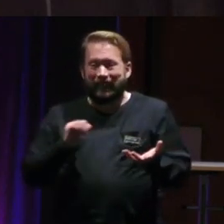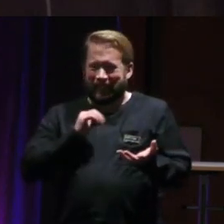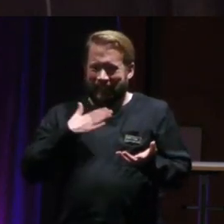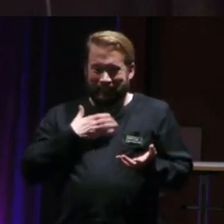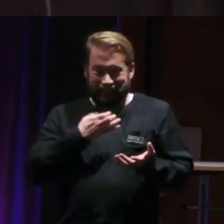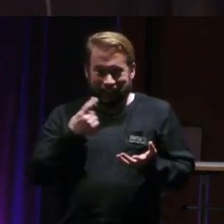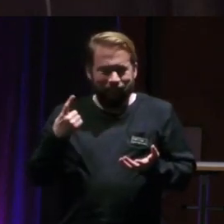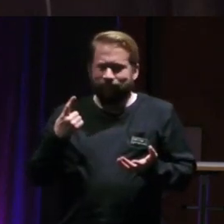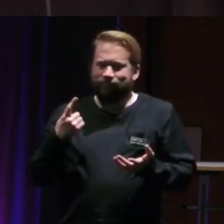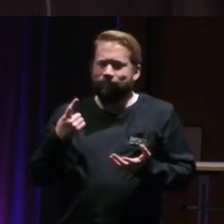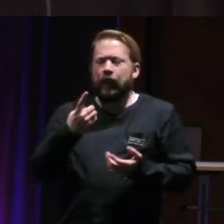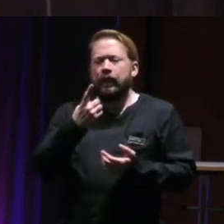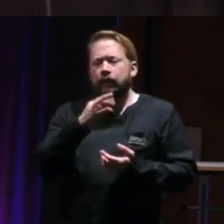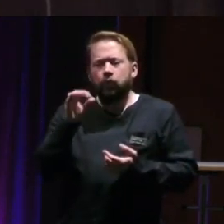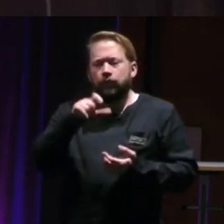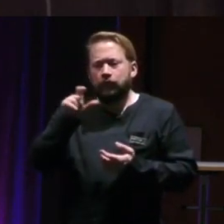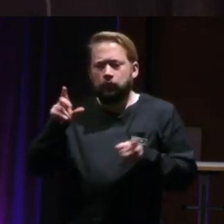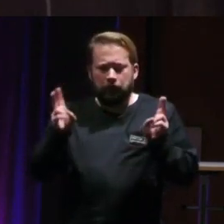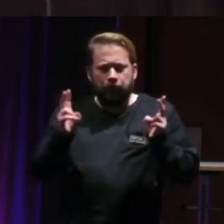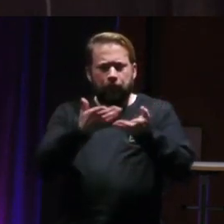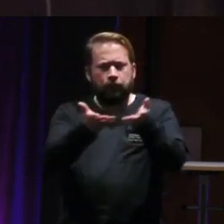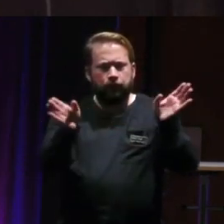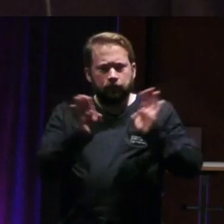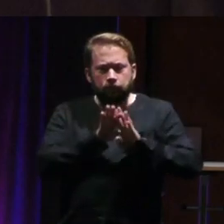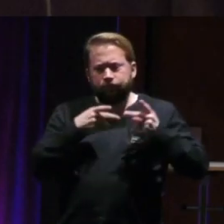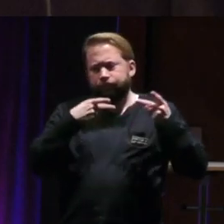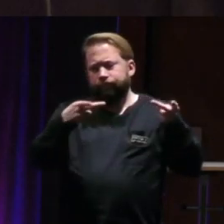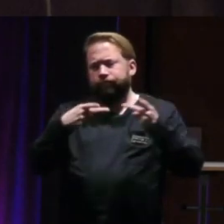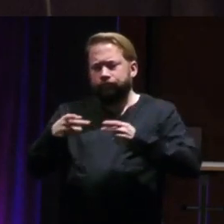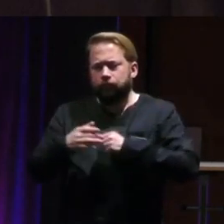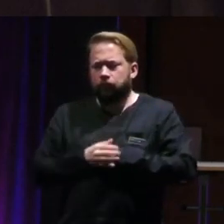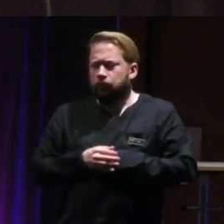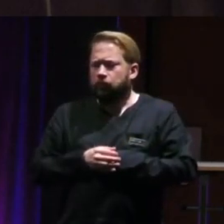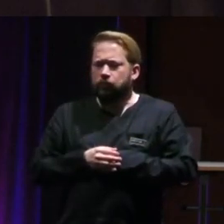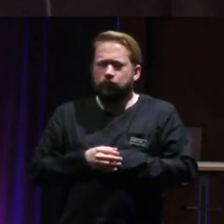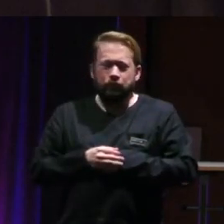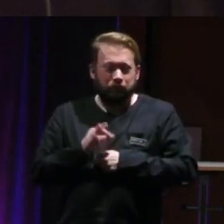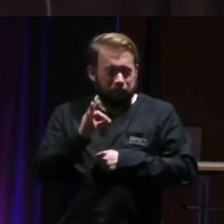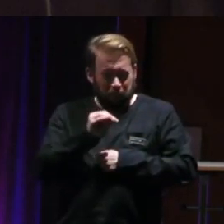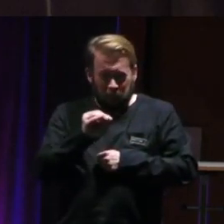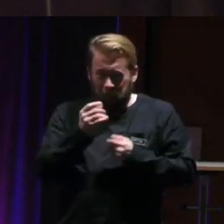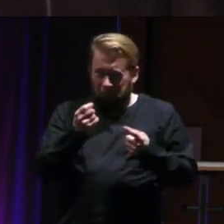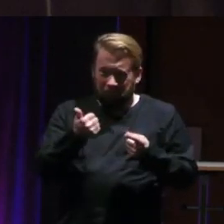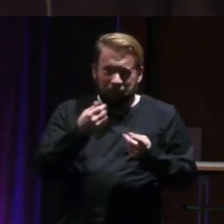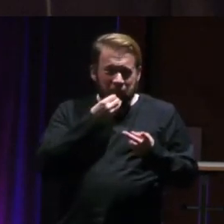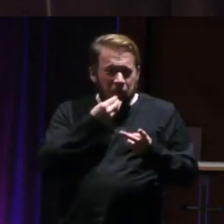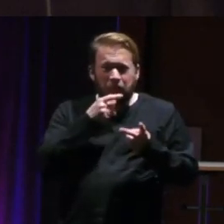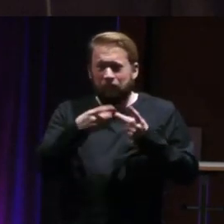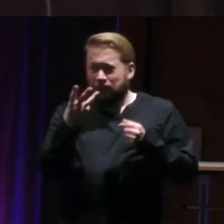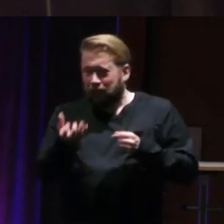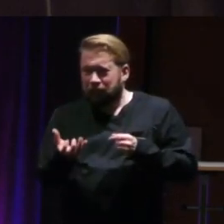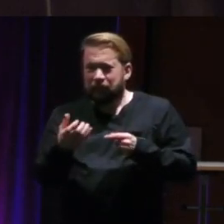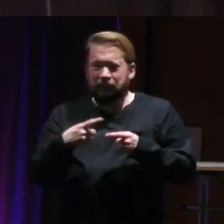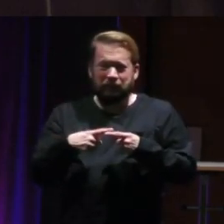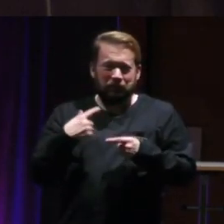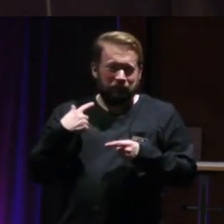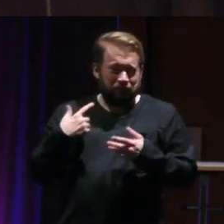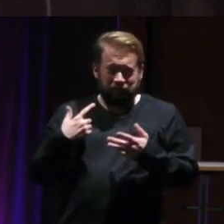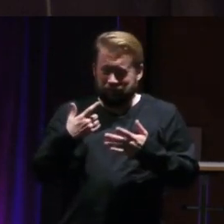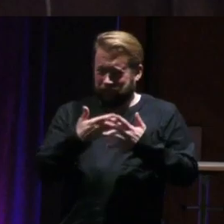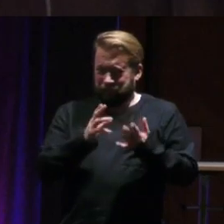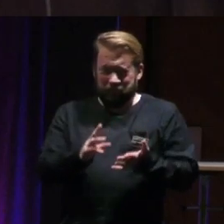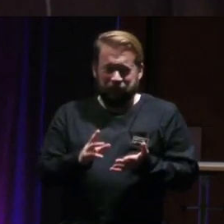water, with two toilets, with no medicine and no normal food. But it's not about me, it's about